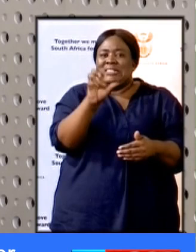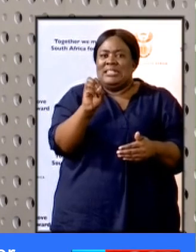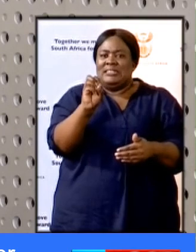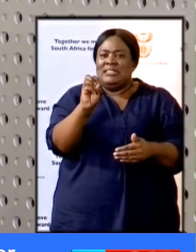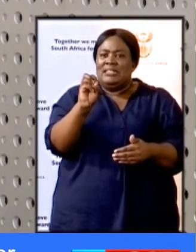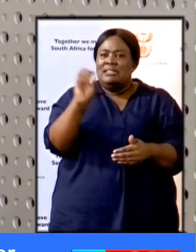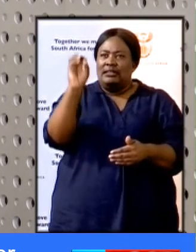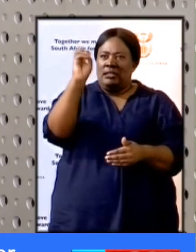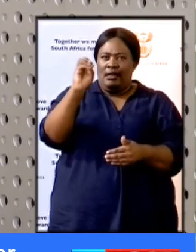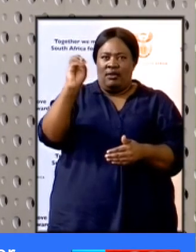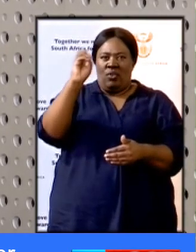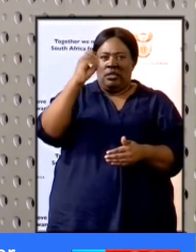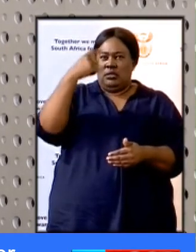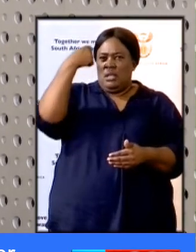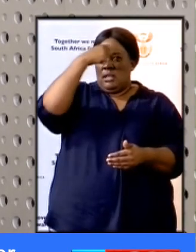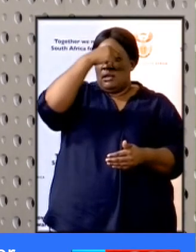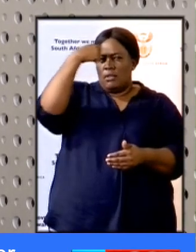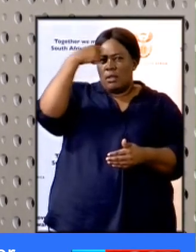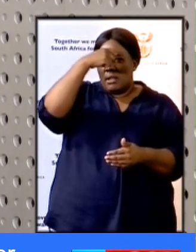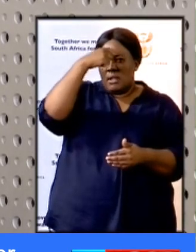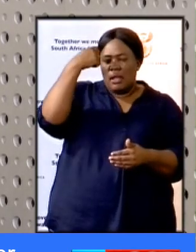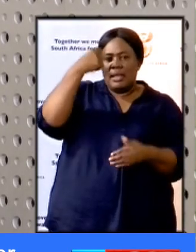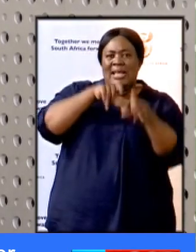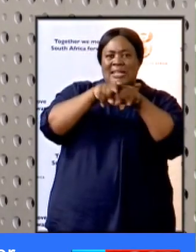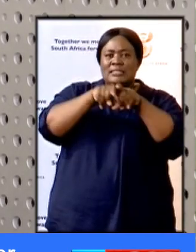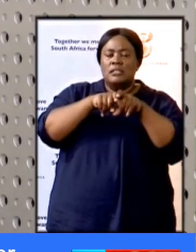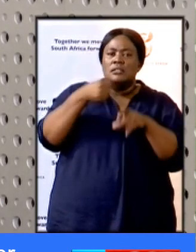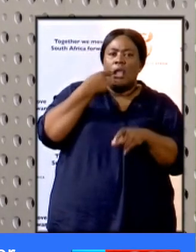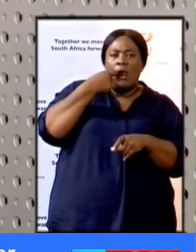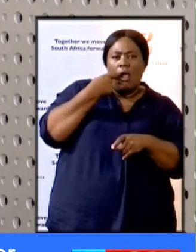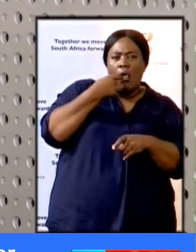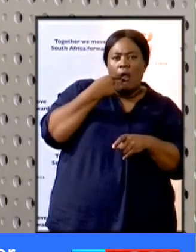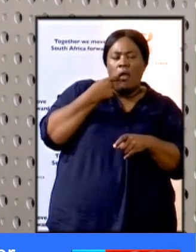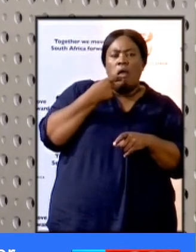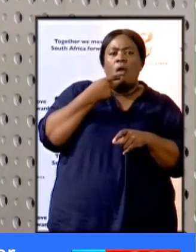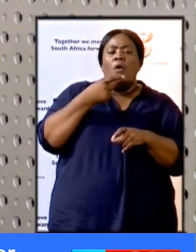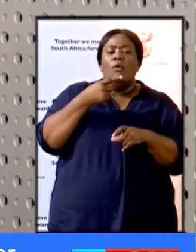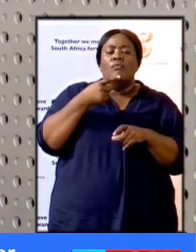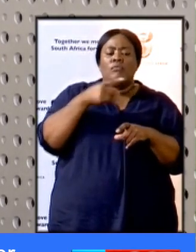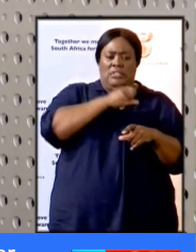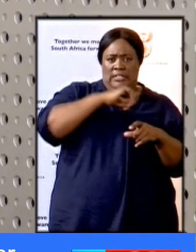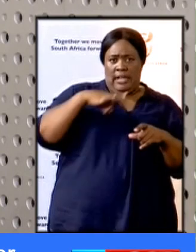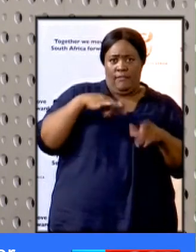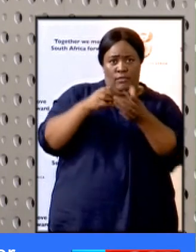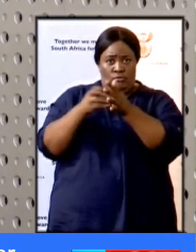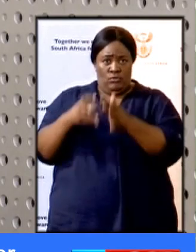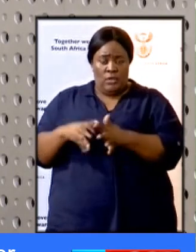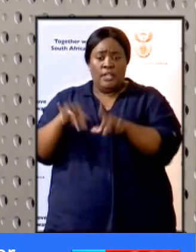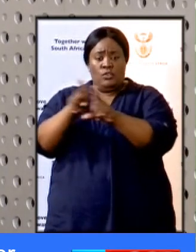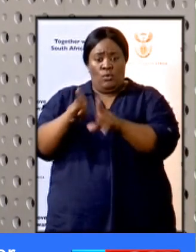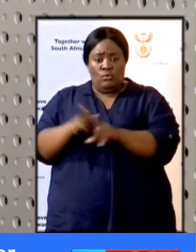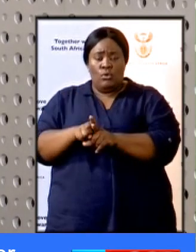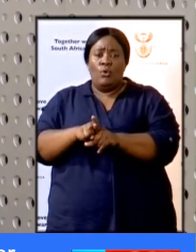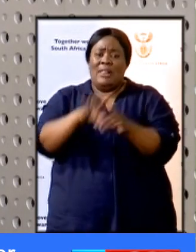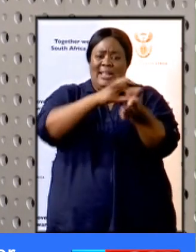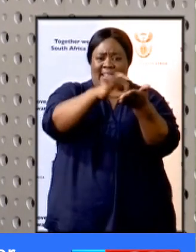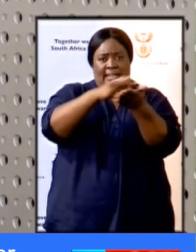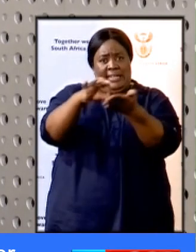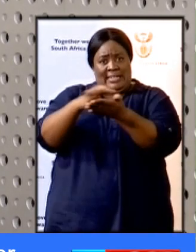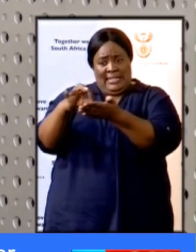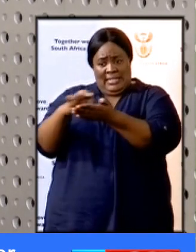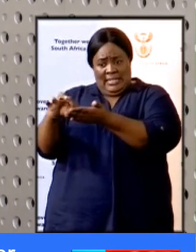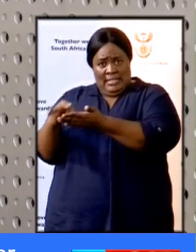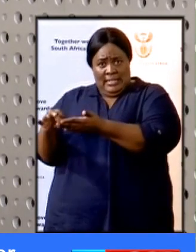or testing of staff and students with environmental cleaning of campuses and residences. We are also